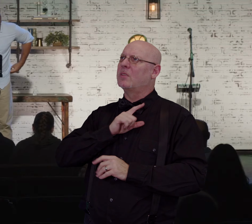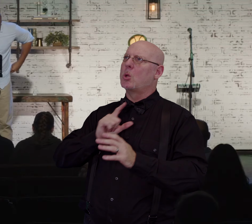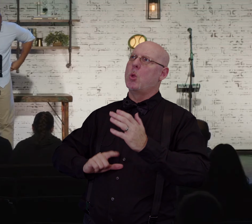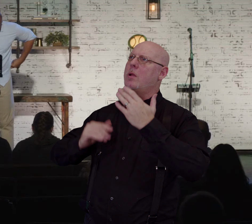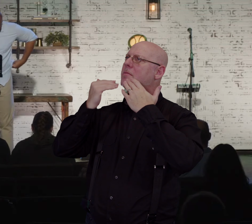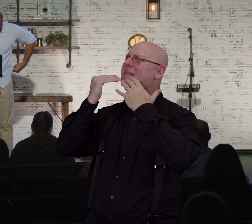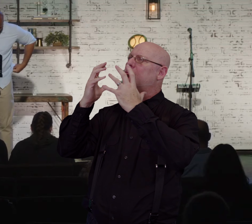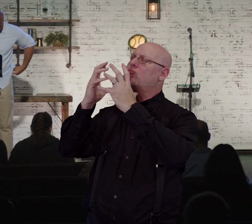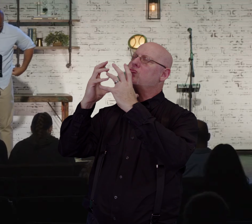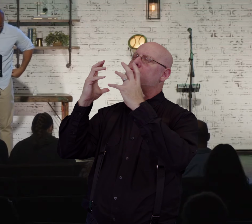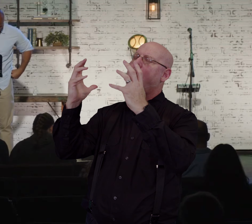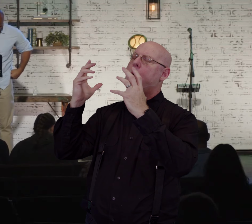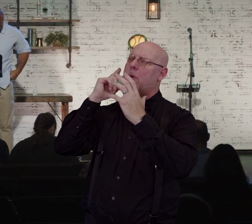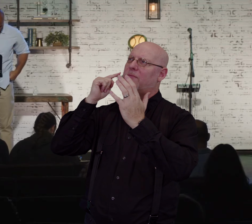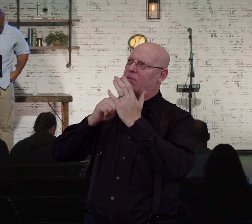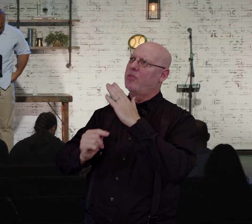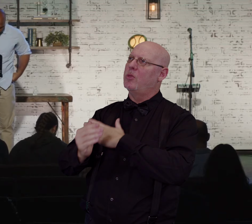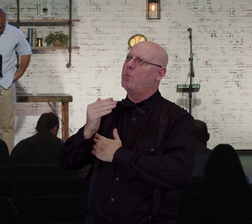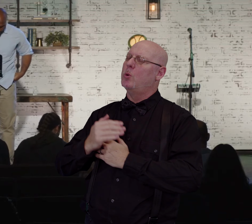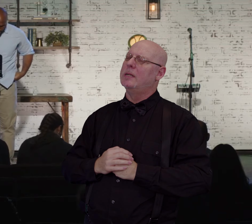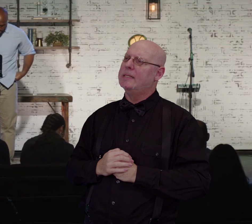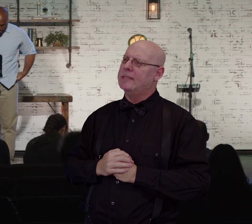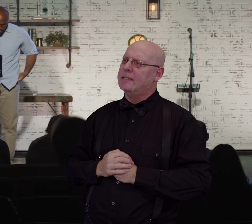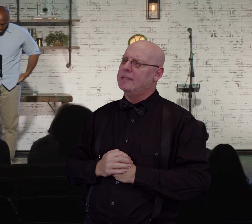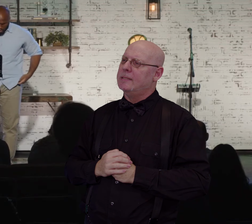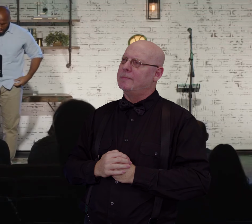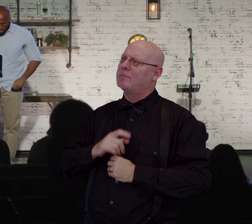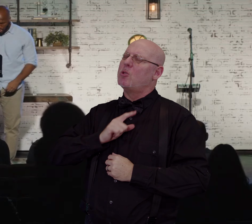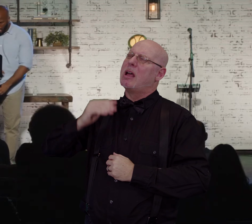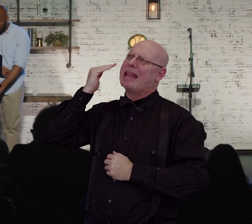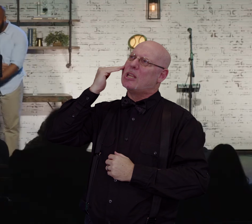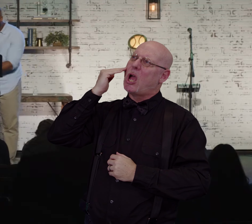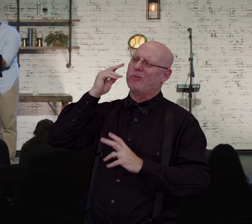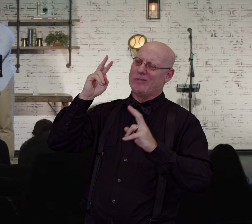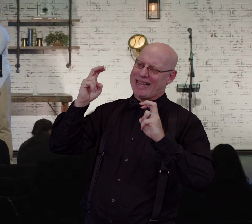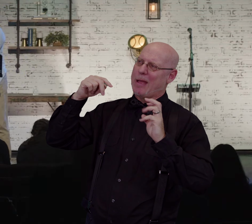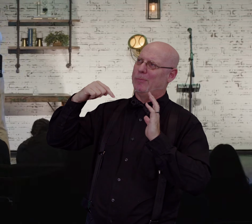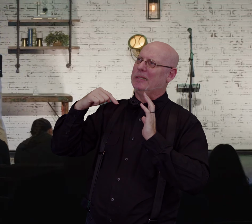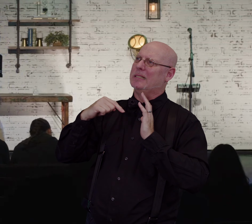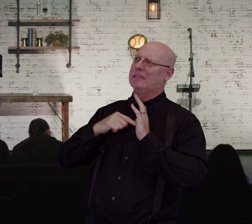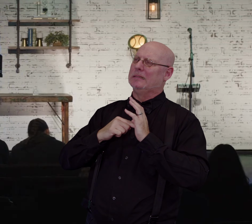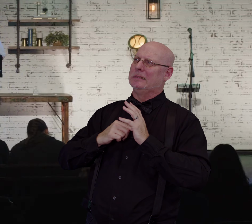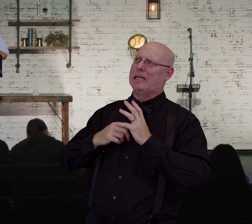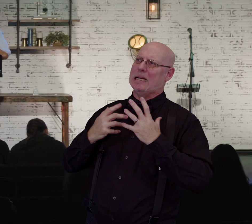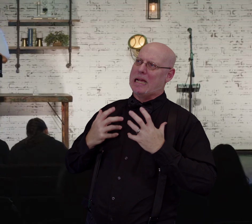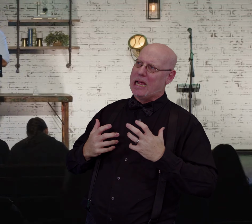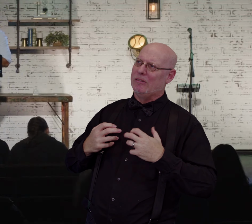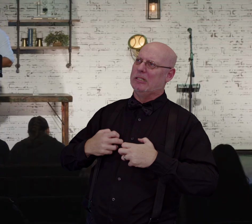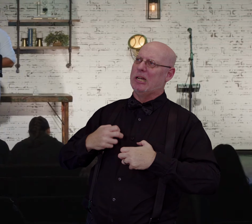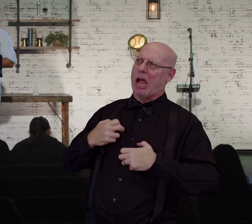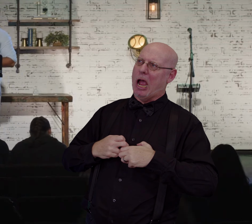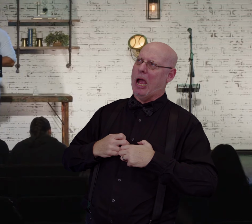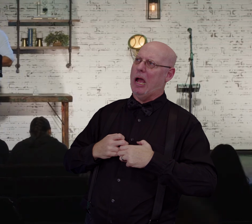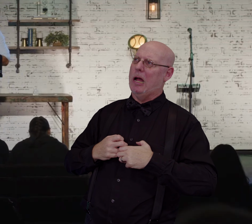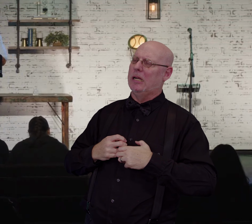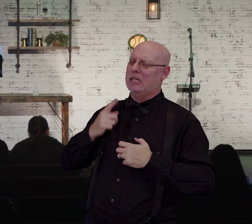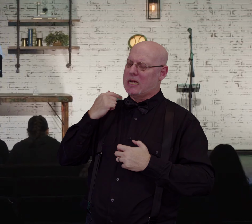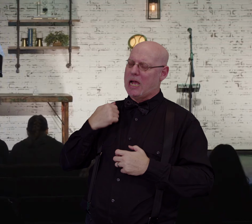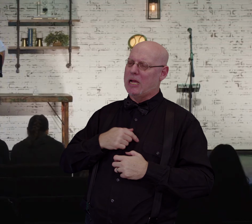Lord, I thank you so much for this morning. Lord, I know a topic like this heavy and weighty upon